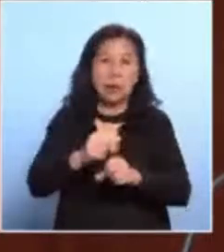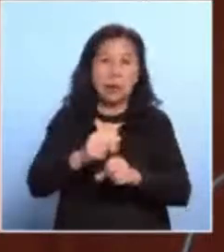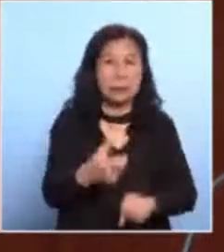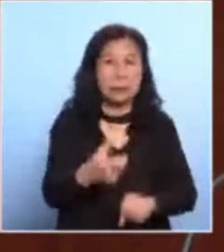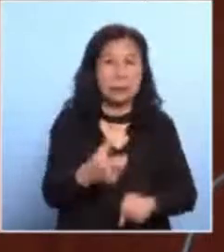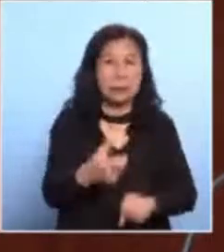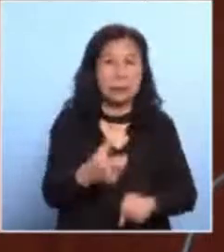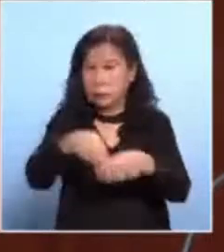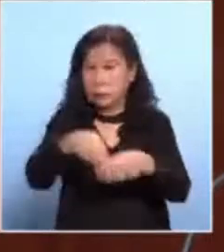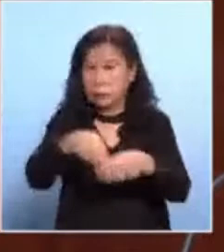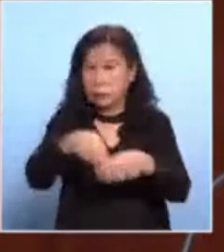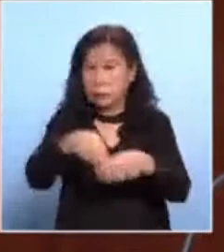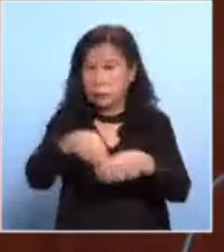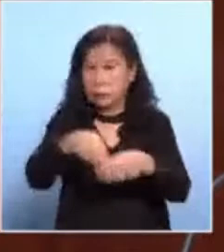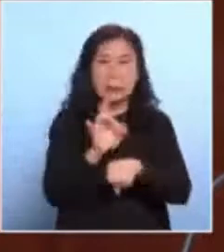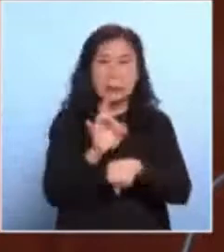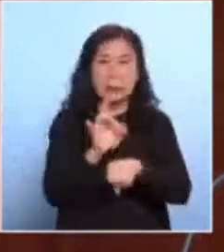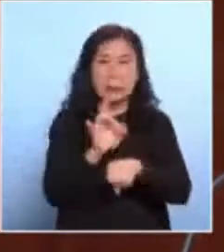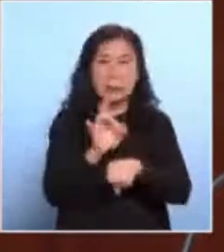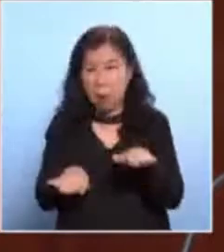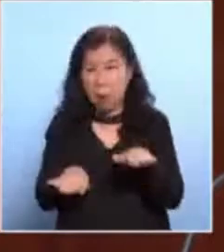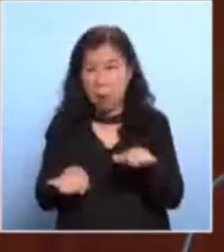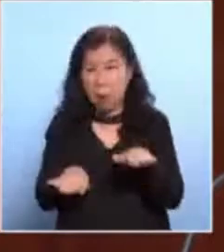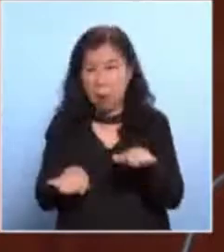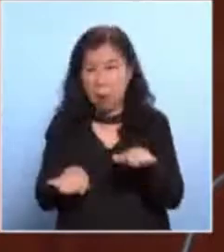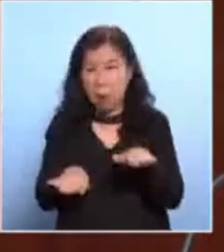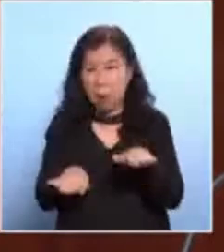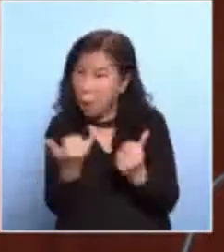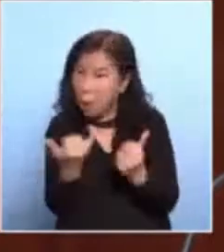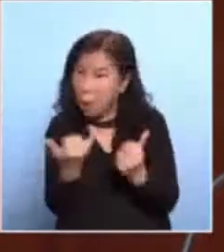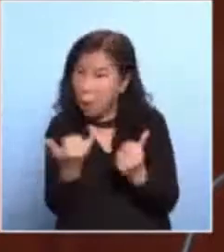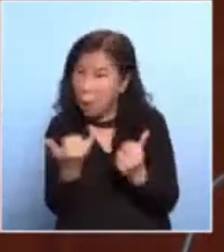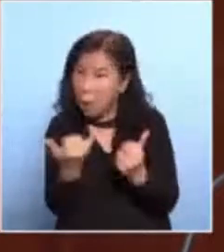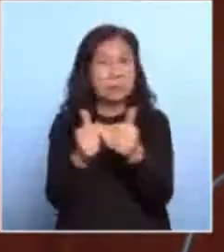professional rehabilitation therapy and training.